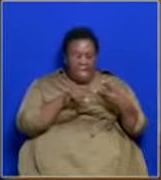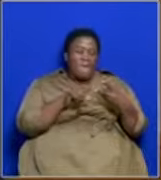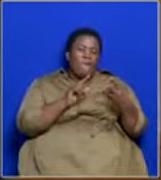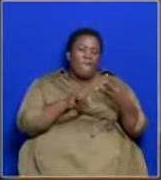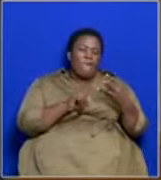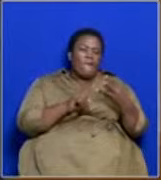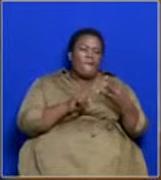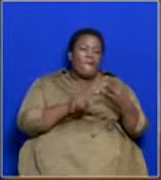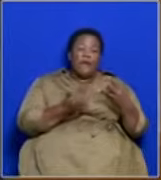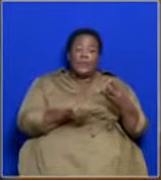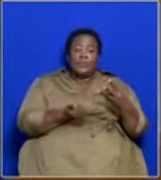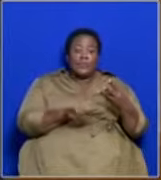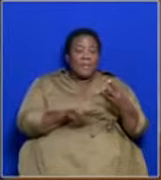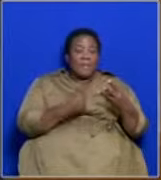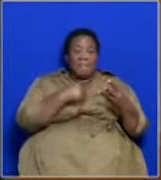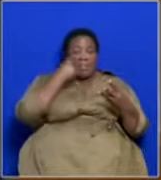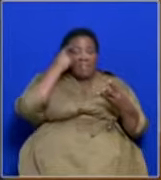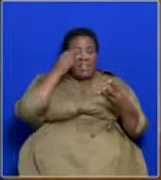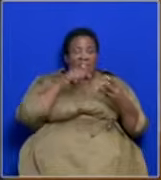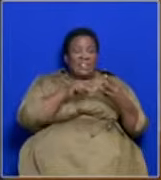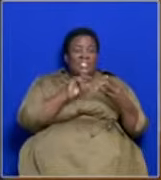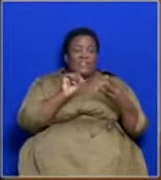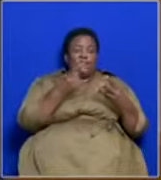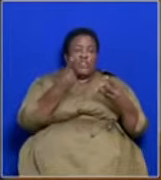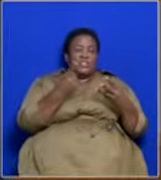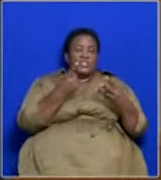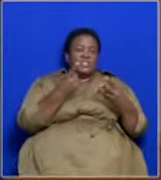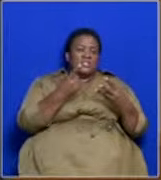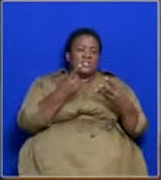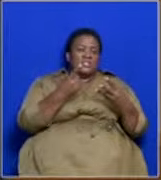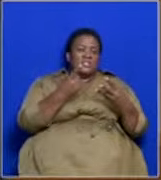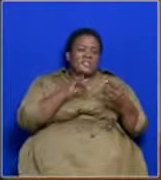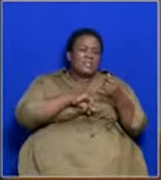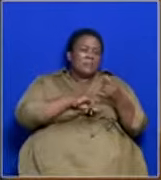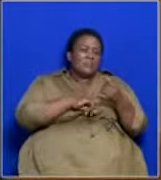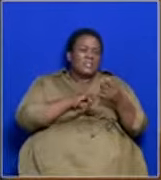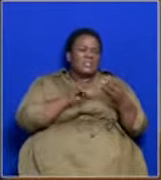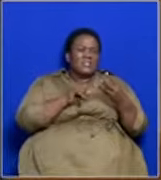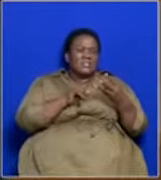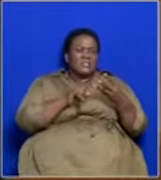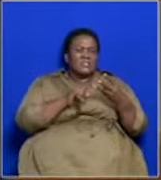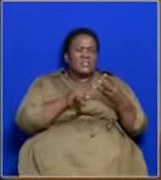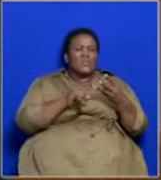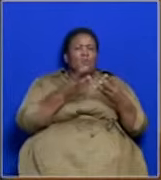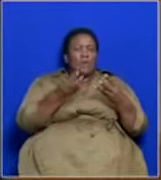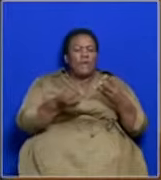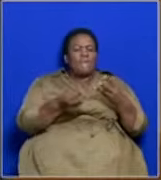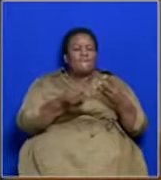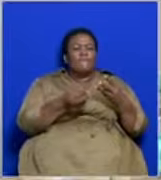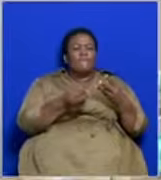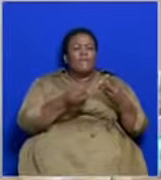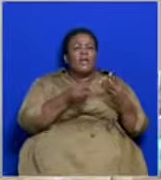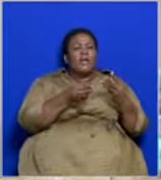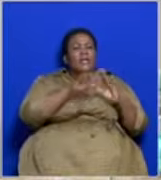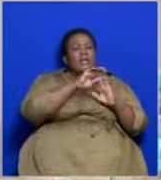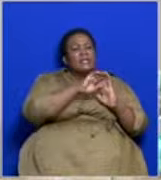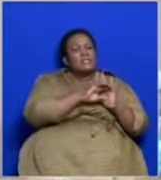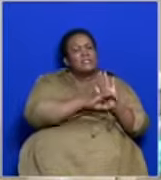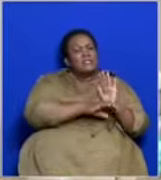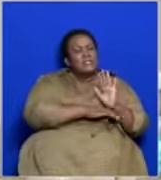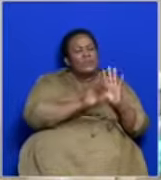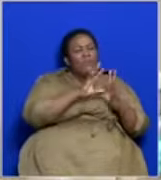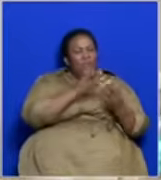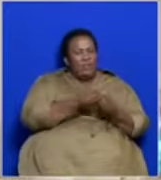this is the first subject. Can you please... Yes, we are keeping a running keep list, a running Chair. list of all these, and yeah. Matters to be referred to